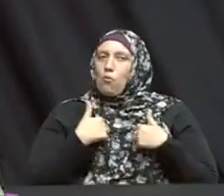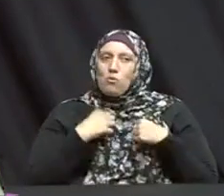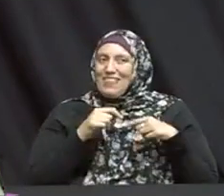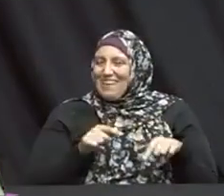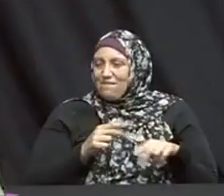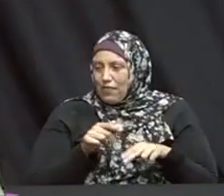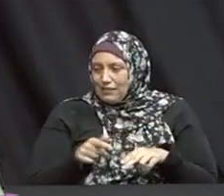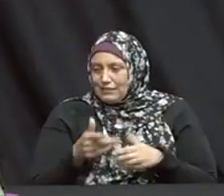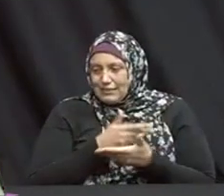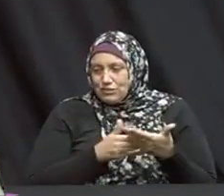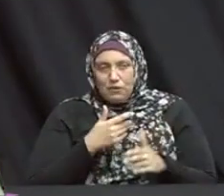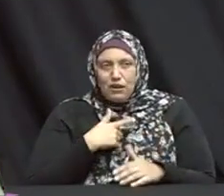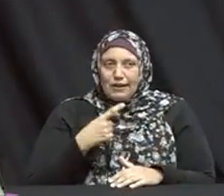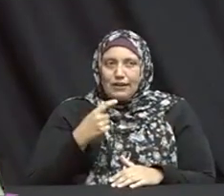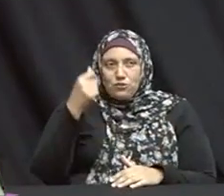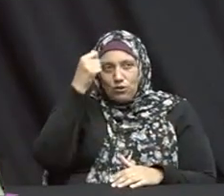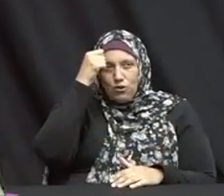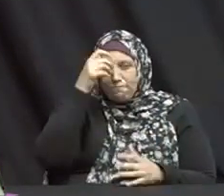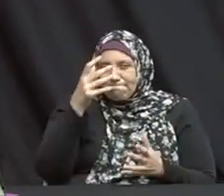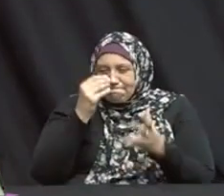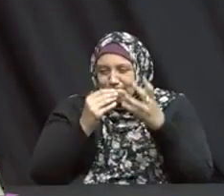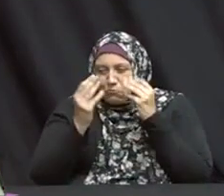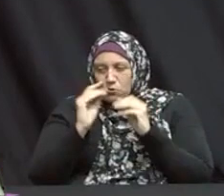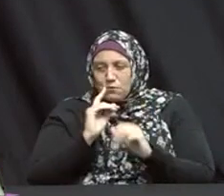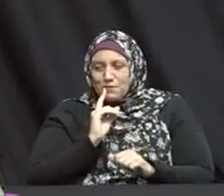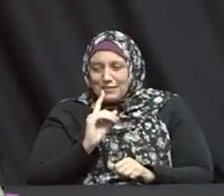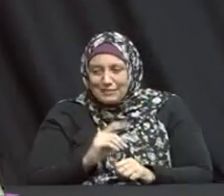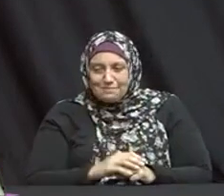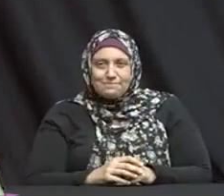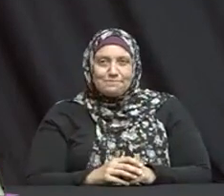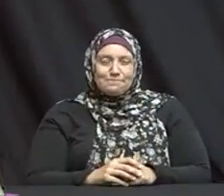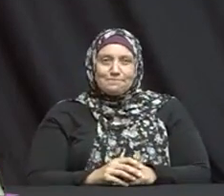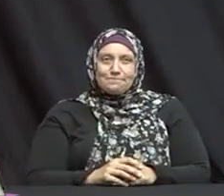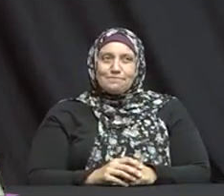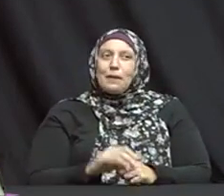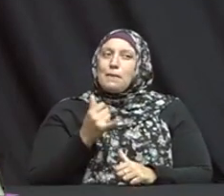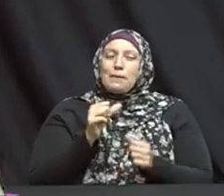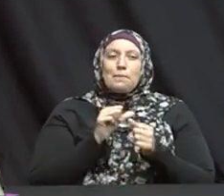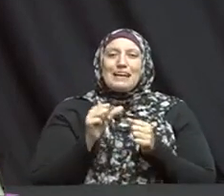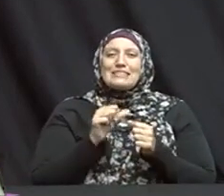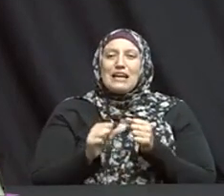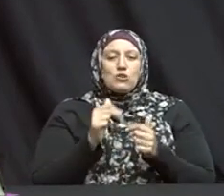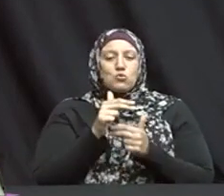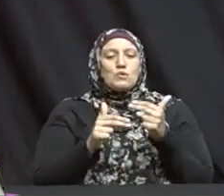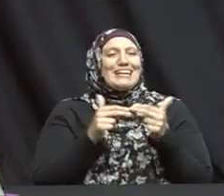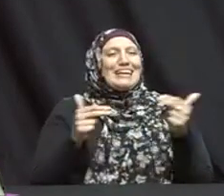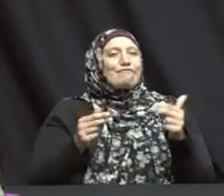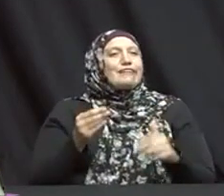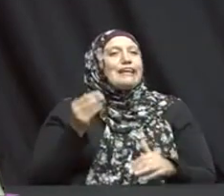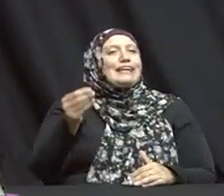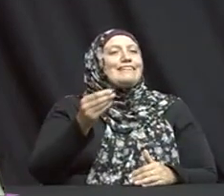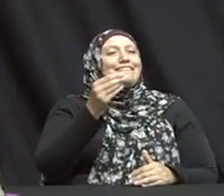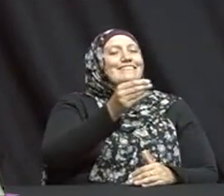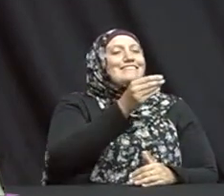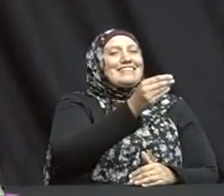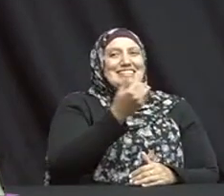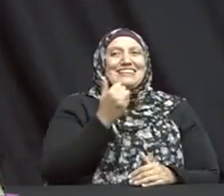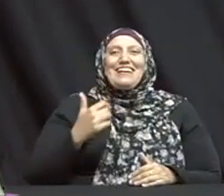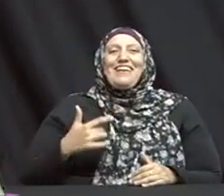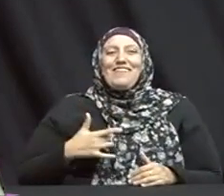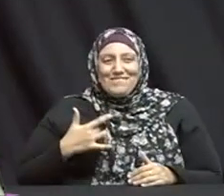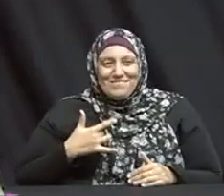but I'm picking up on what you've indicated. It may be best to gift things or deal with things while you're alive rather